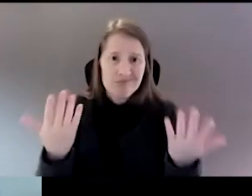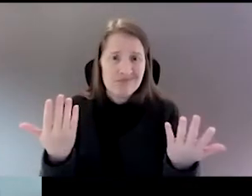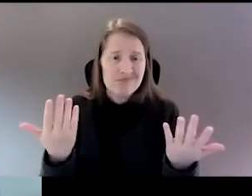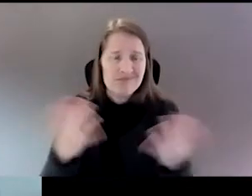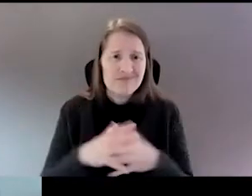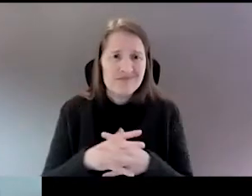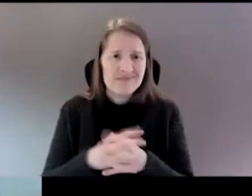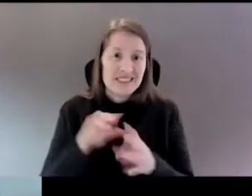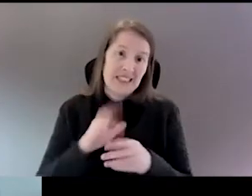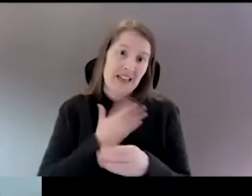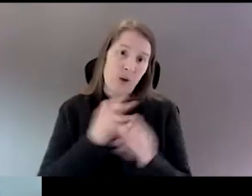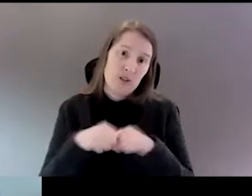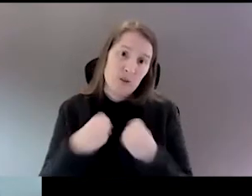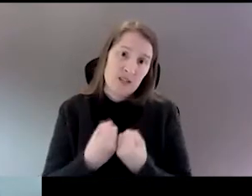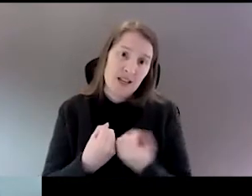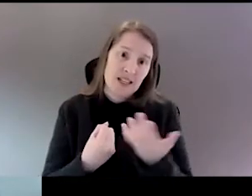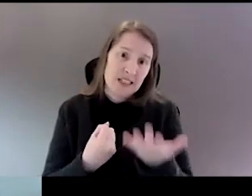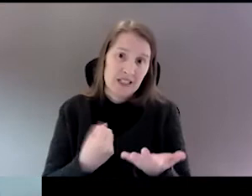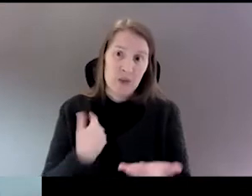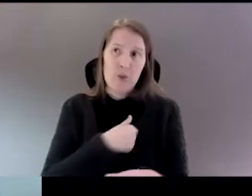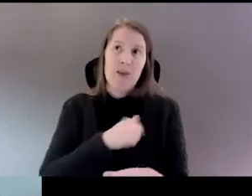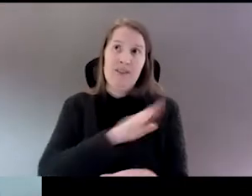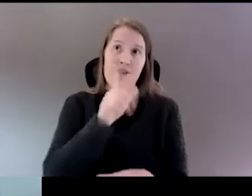society, never really had a place in our society?